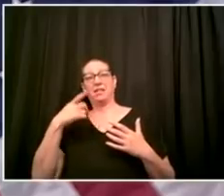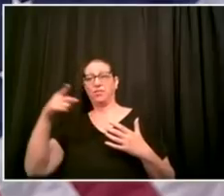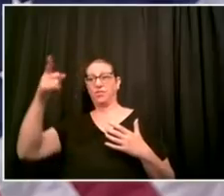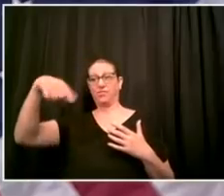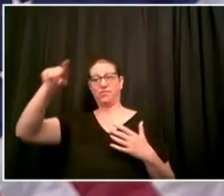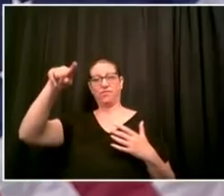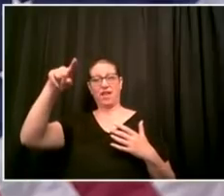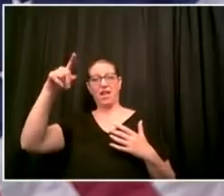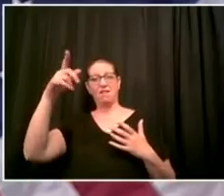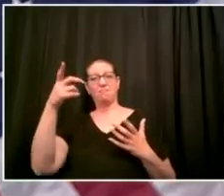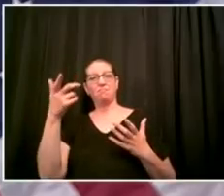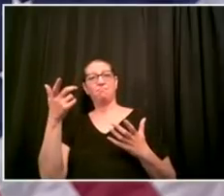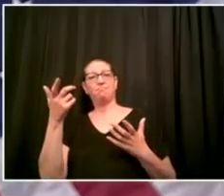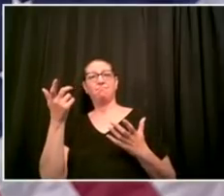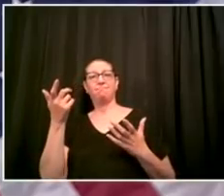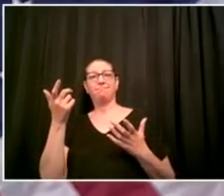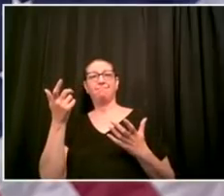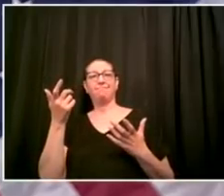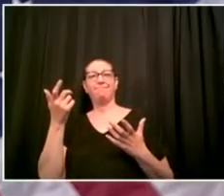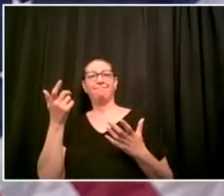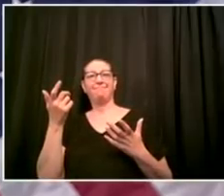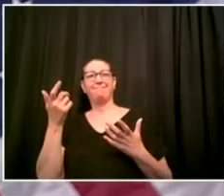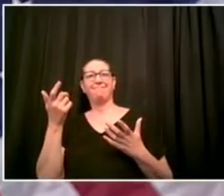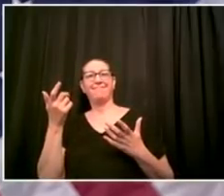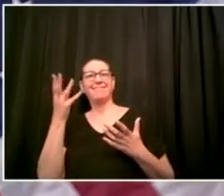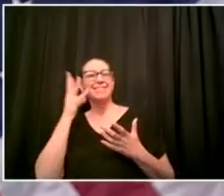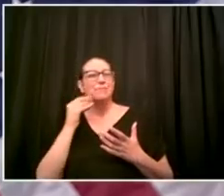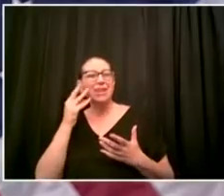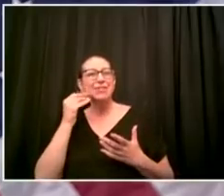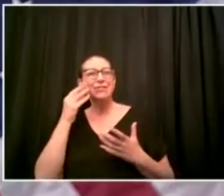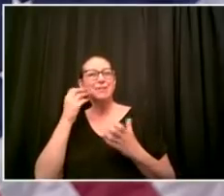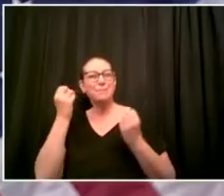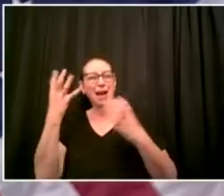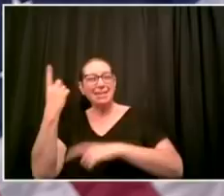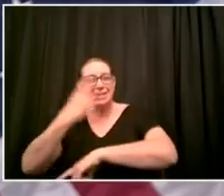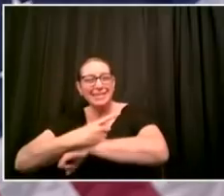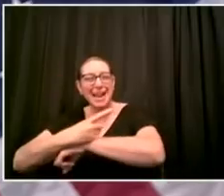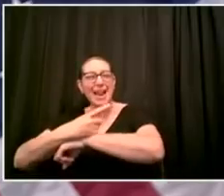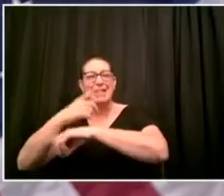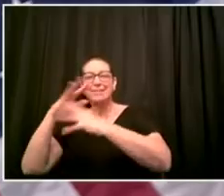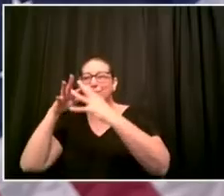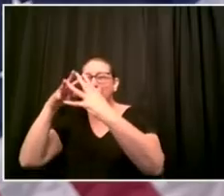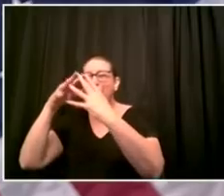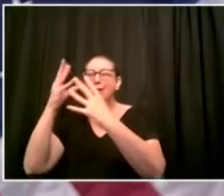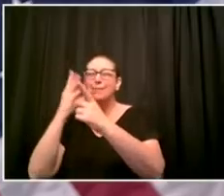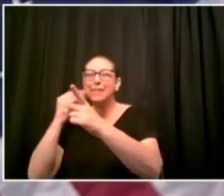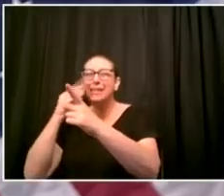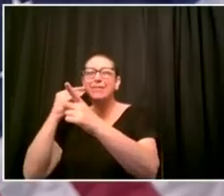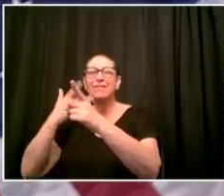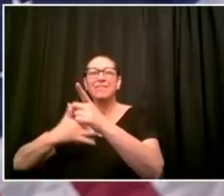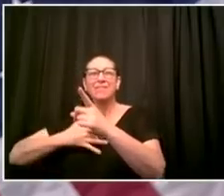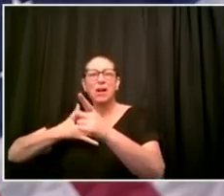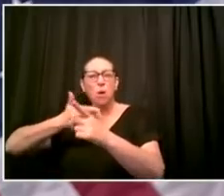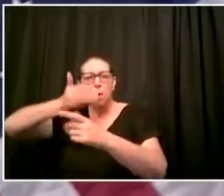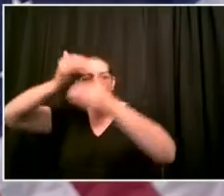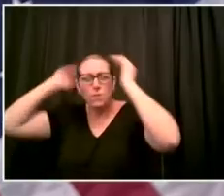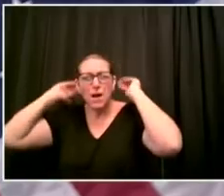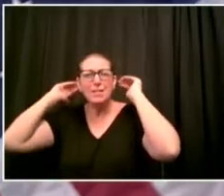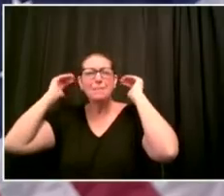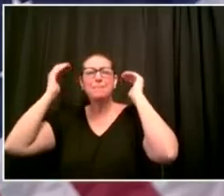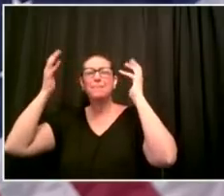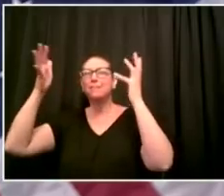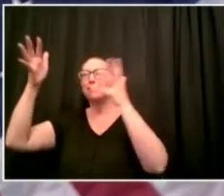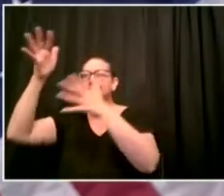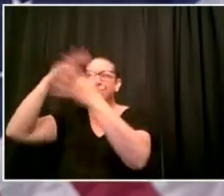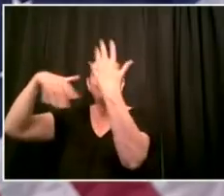been many a day where it felt overwhelming, many a day where they didn't know what the future would bring, and there must have been